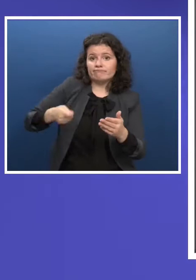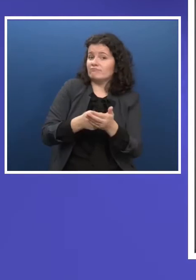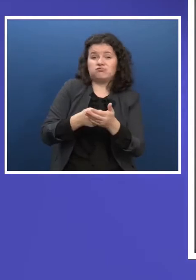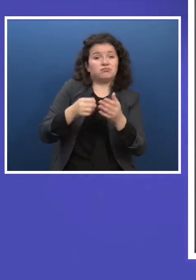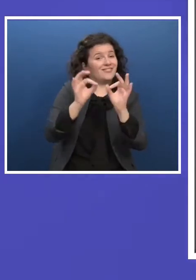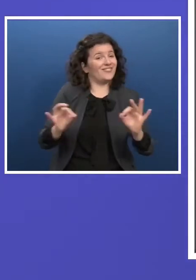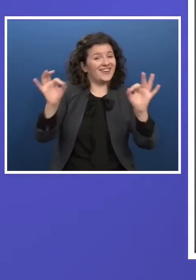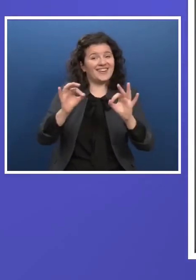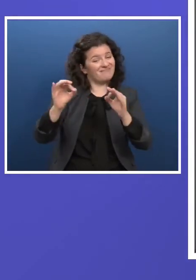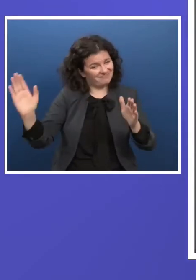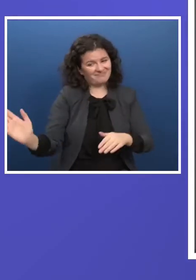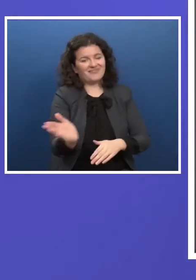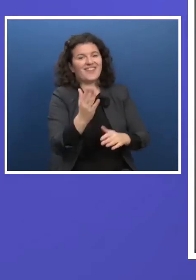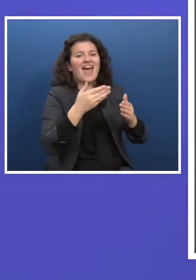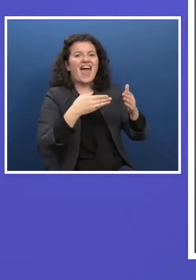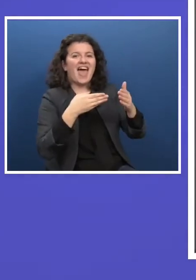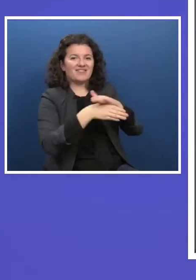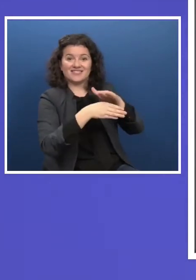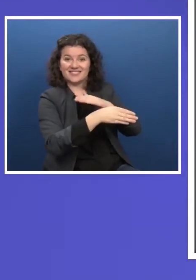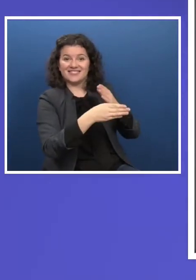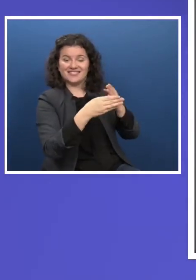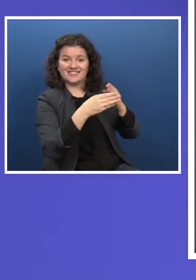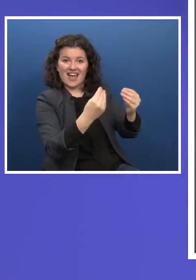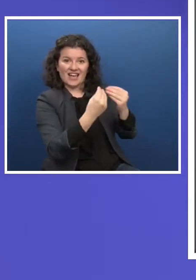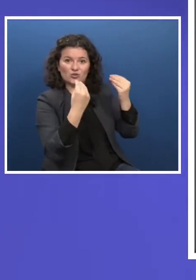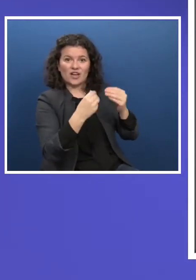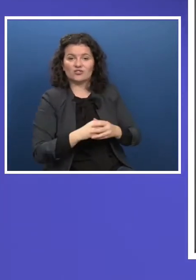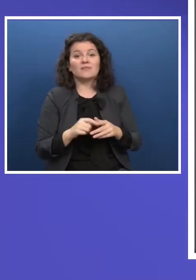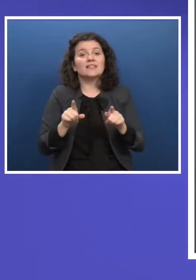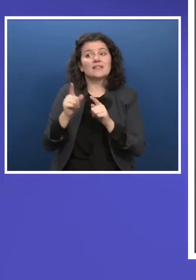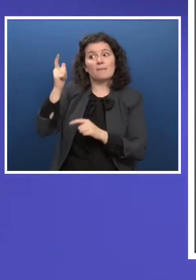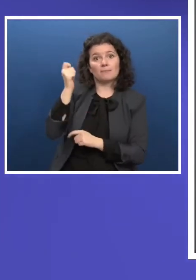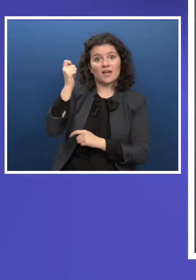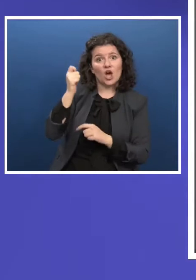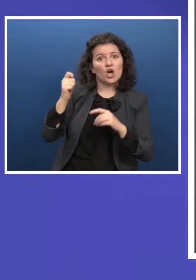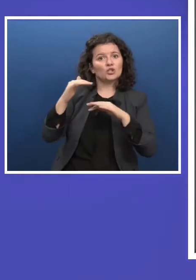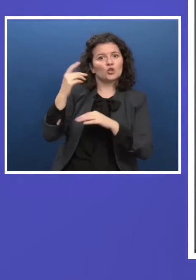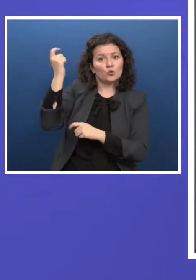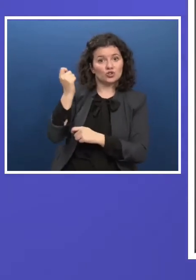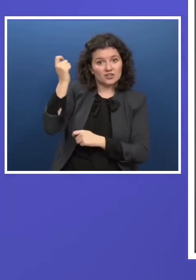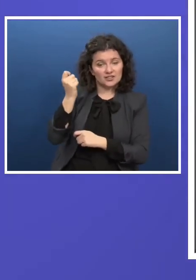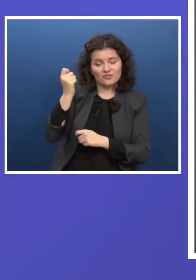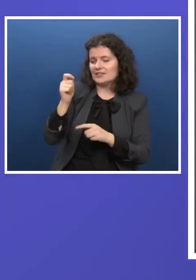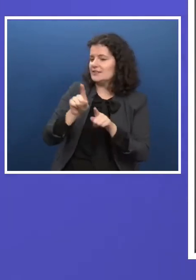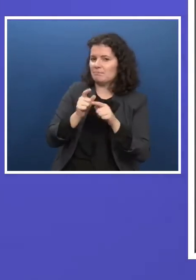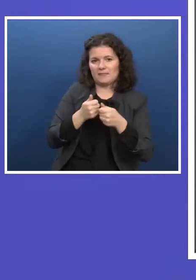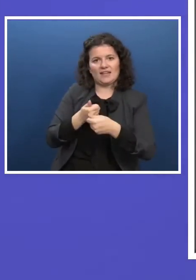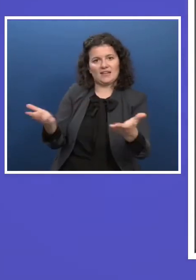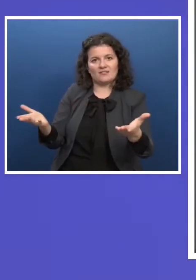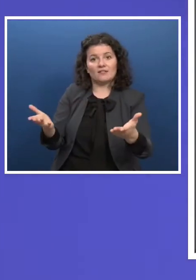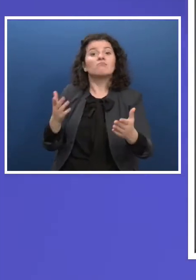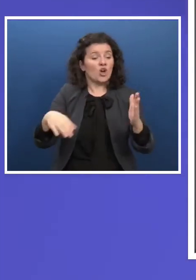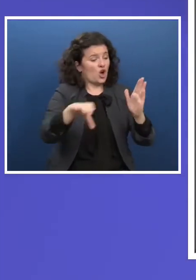those social and health services they need, and that is in our constitution. It's very powerful that we